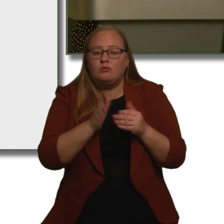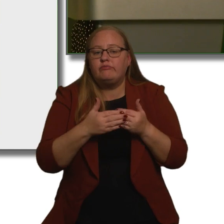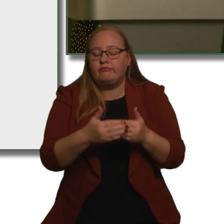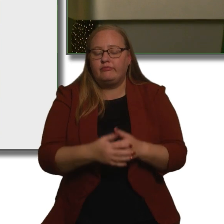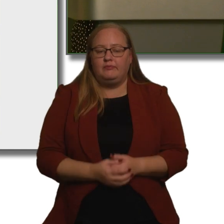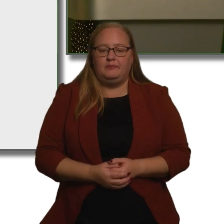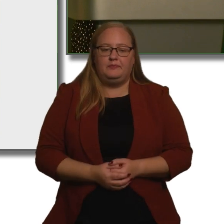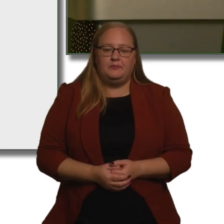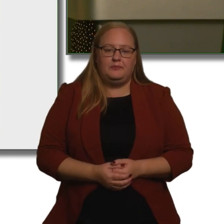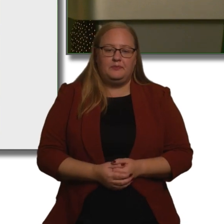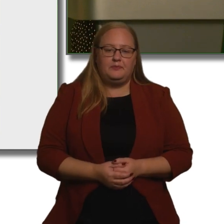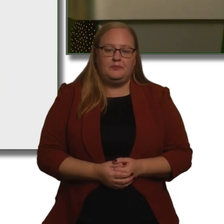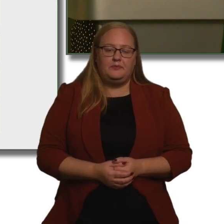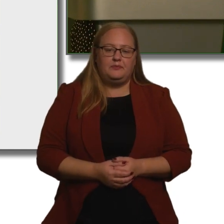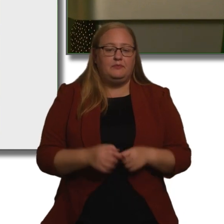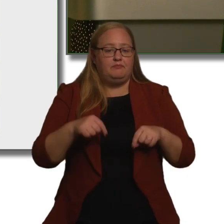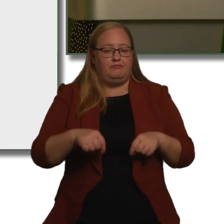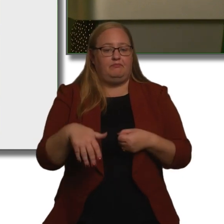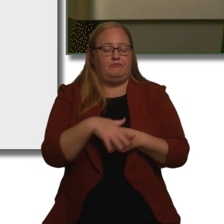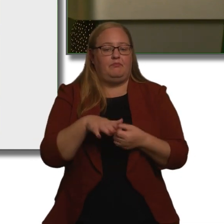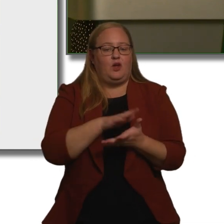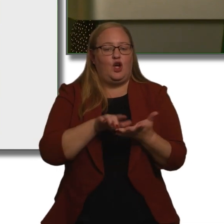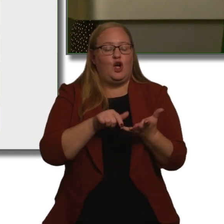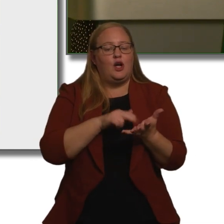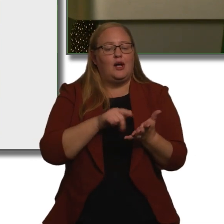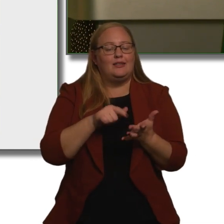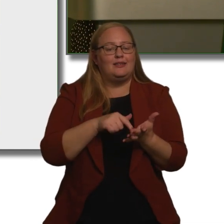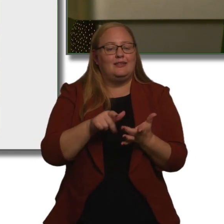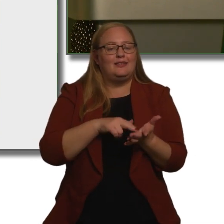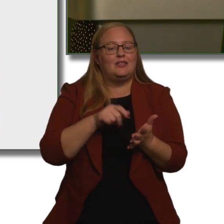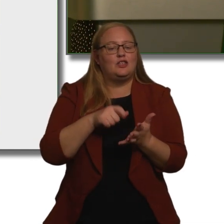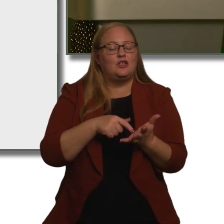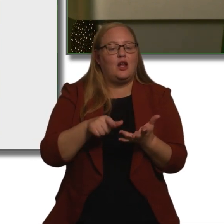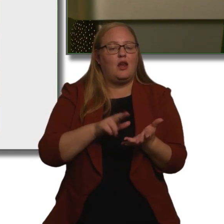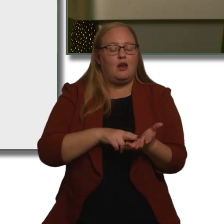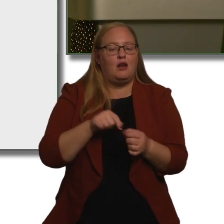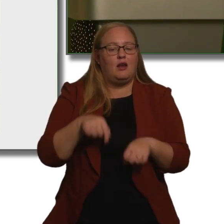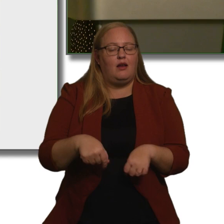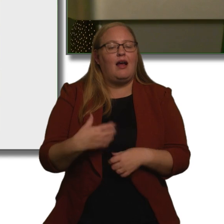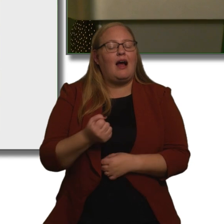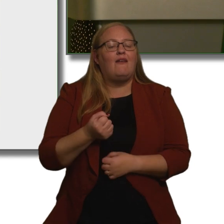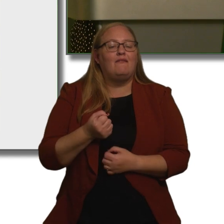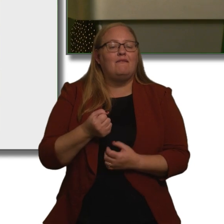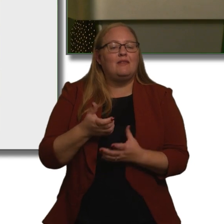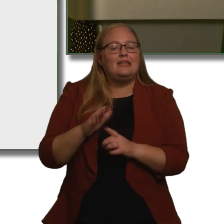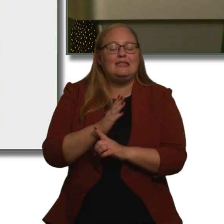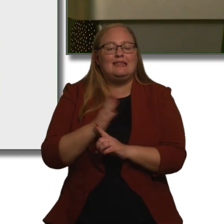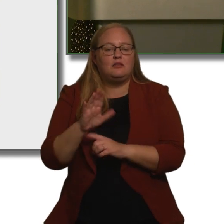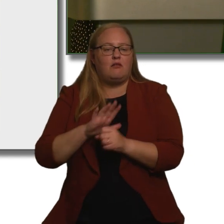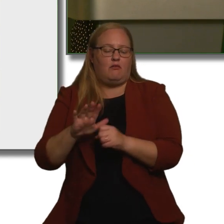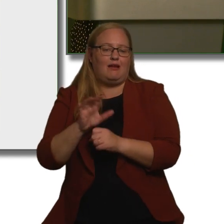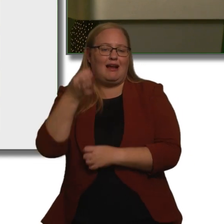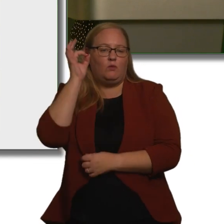questions. Here in Huntingdon, the local part of the meeting will be led by our Eastern Membership and Community Council, but